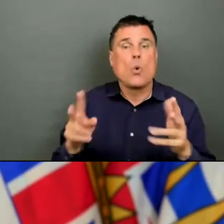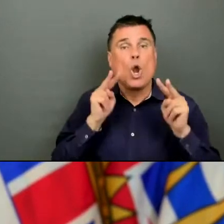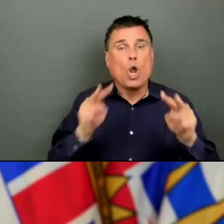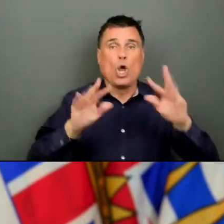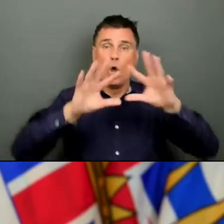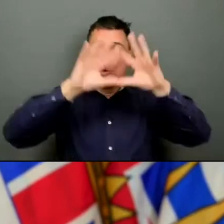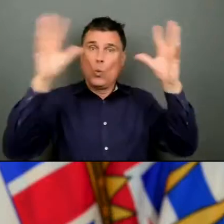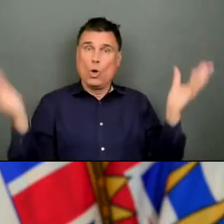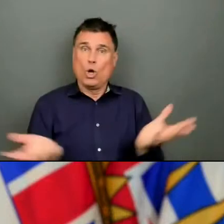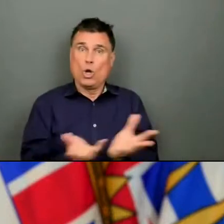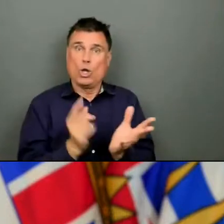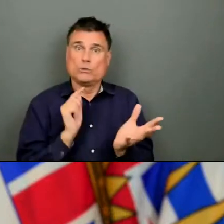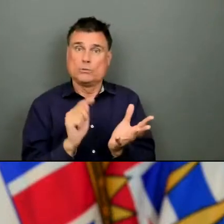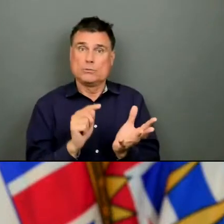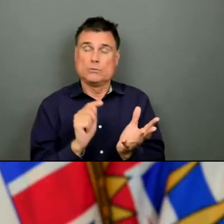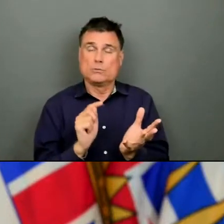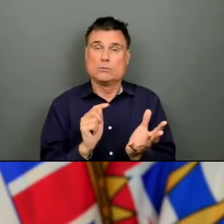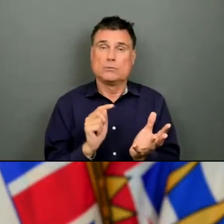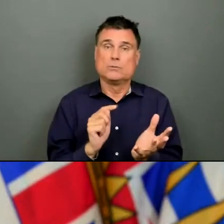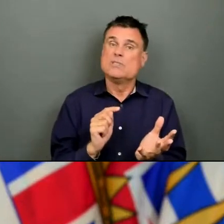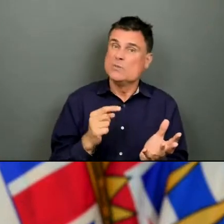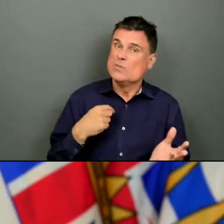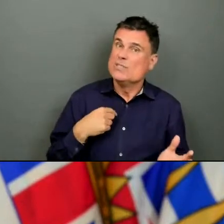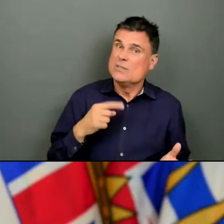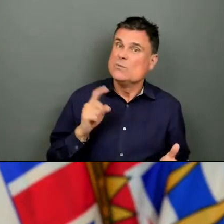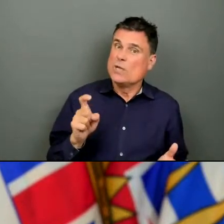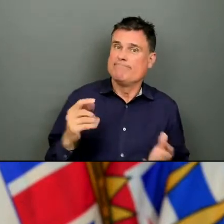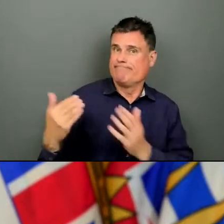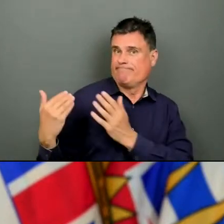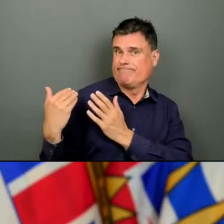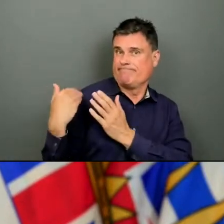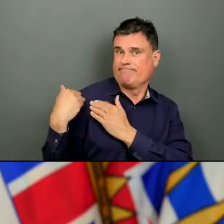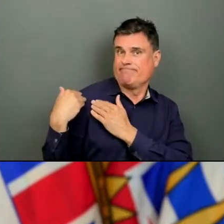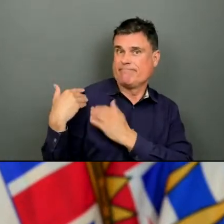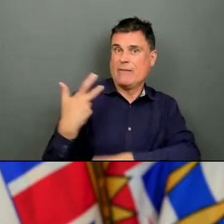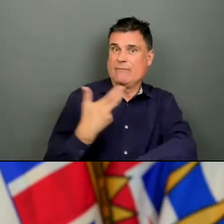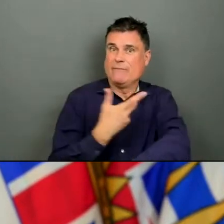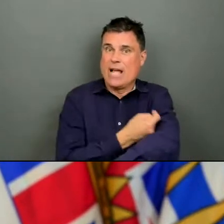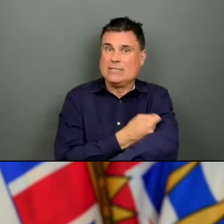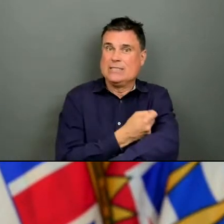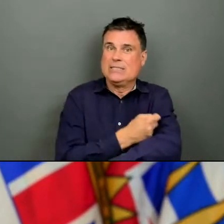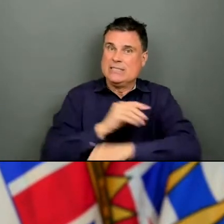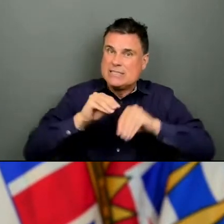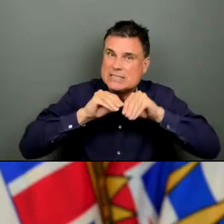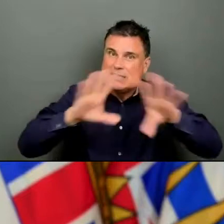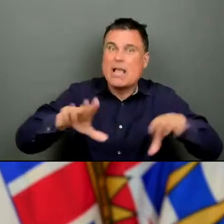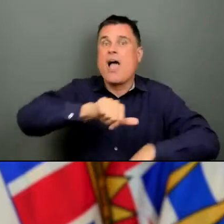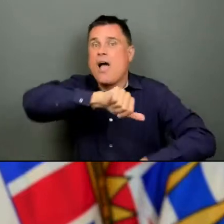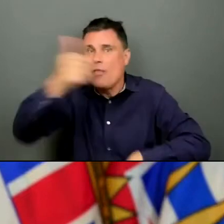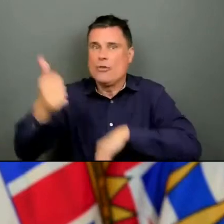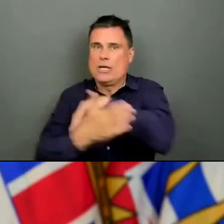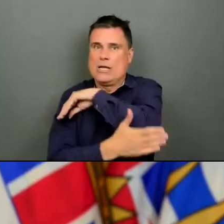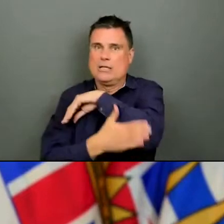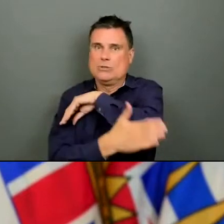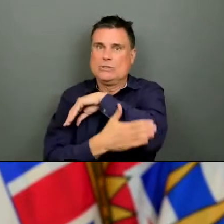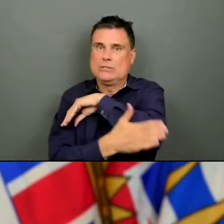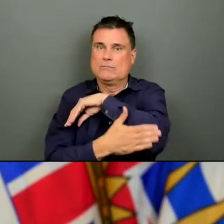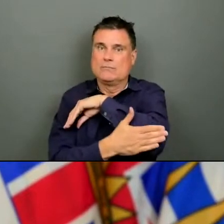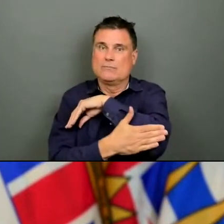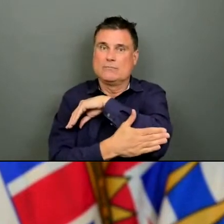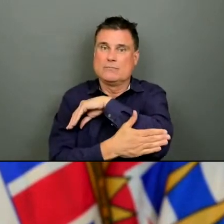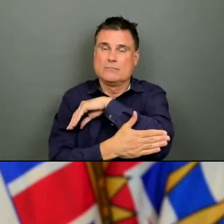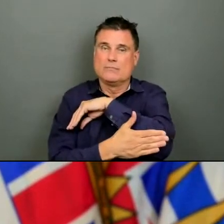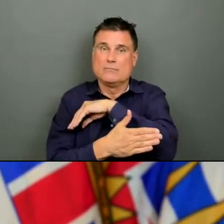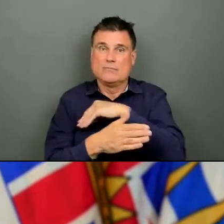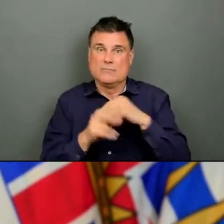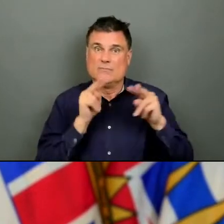a bigger way protection of people in other countries, because every time you see an explosion of transmission and more